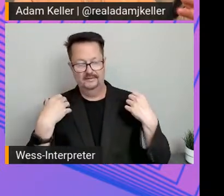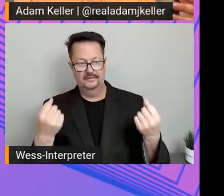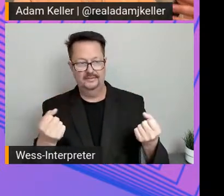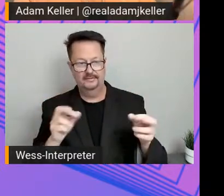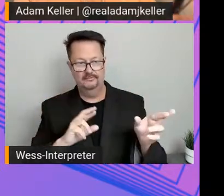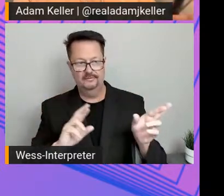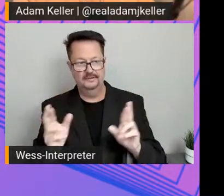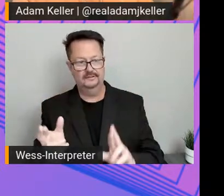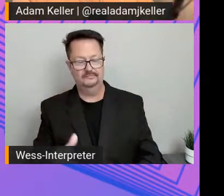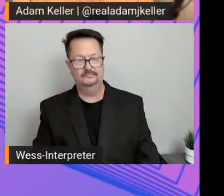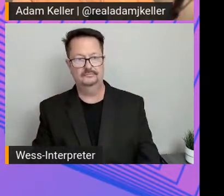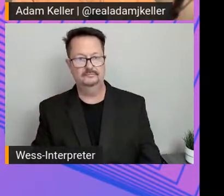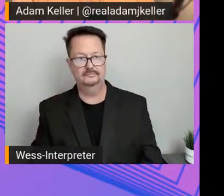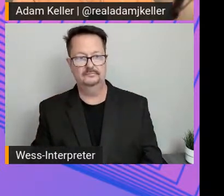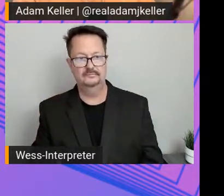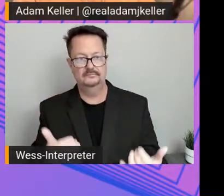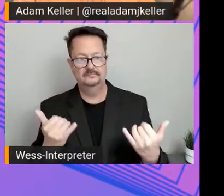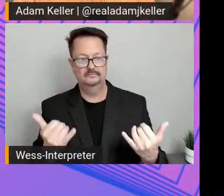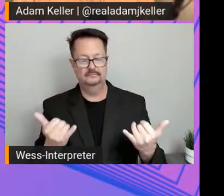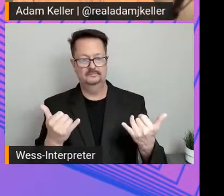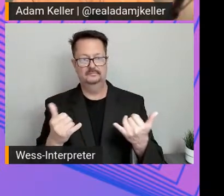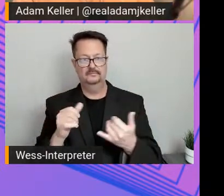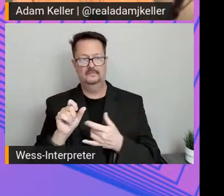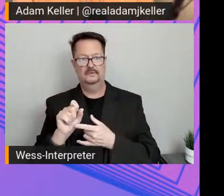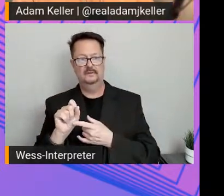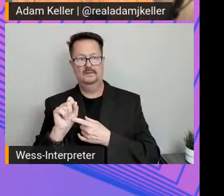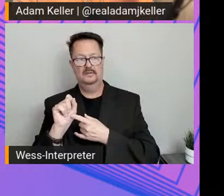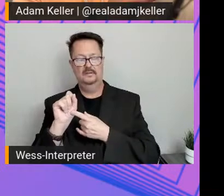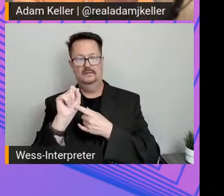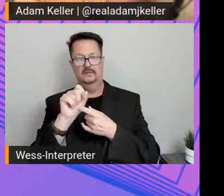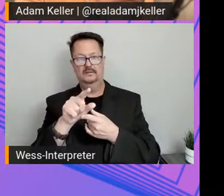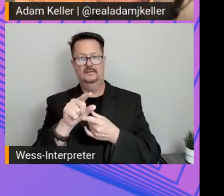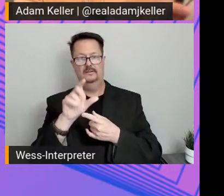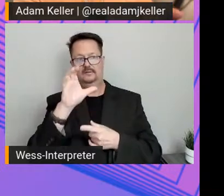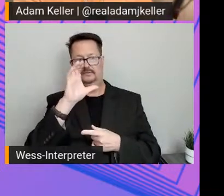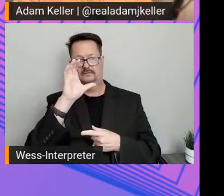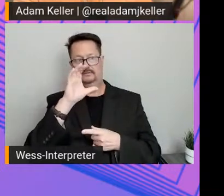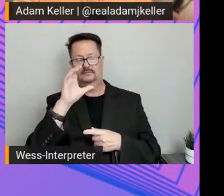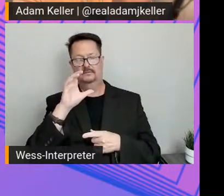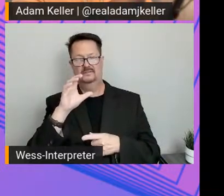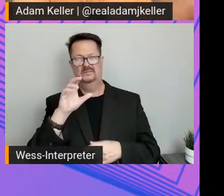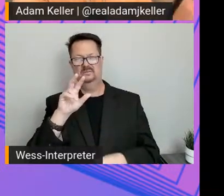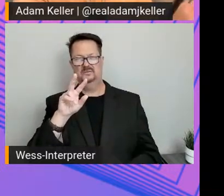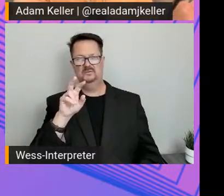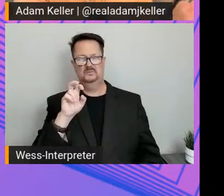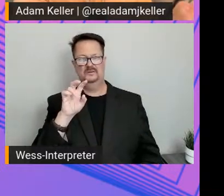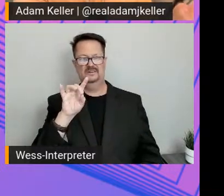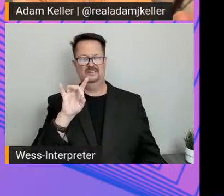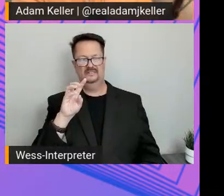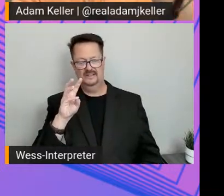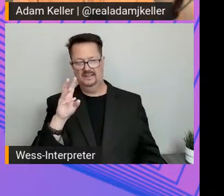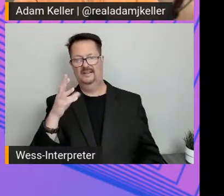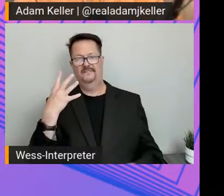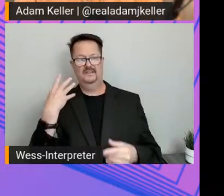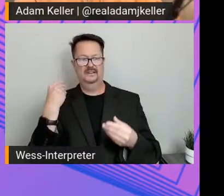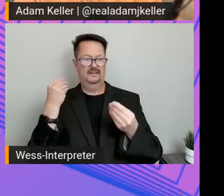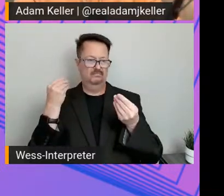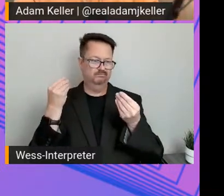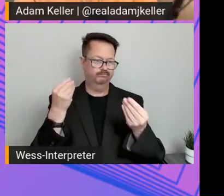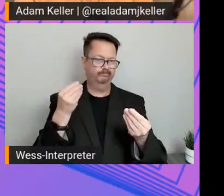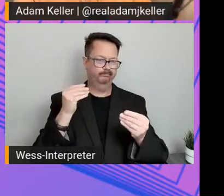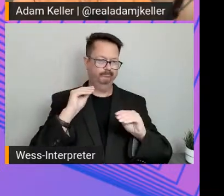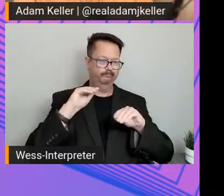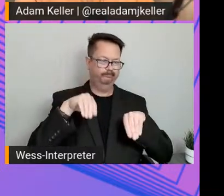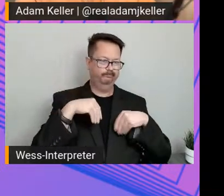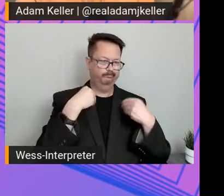Now, let's actually send a search term to my application. So remember, in 280 seconds, it deployed my application. And now I'm